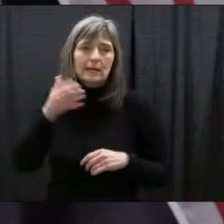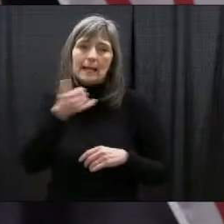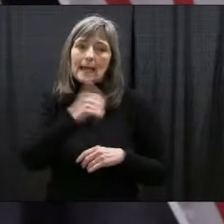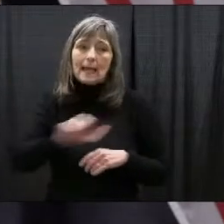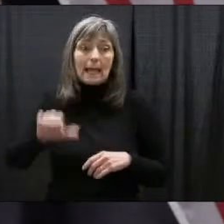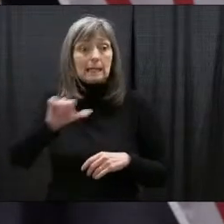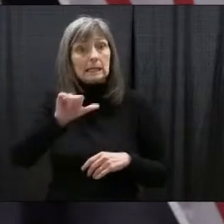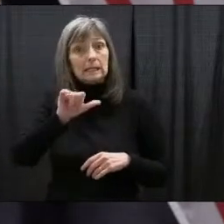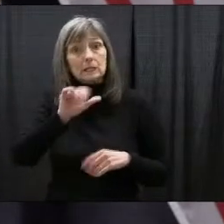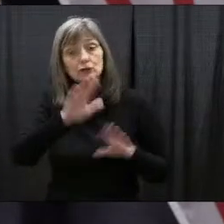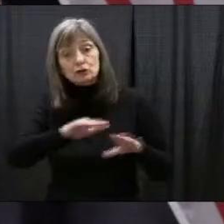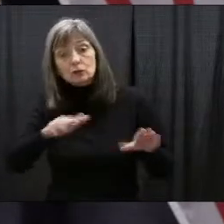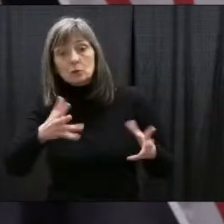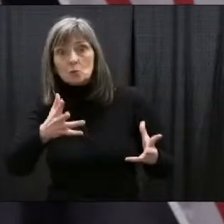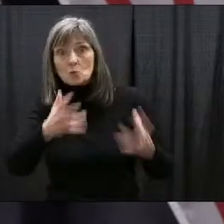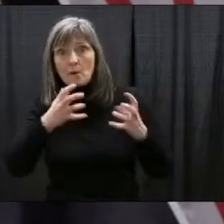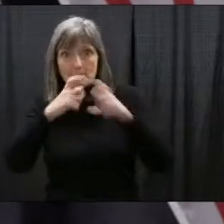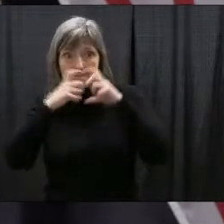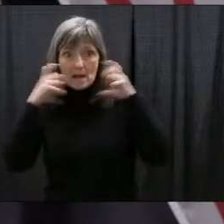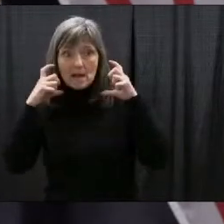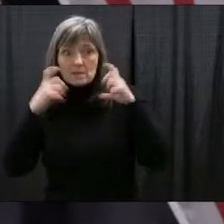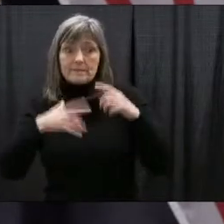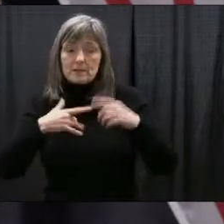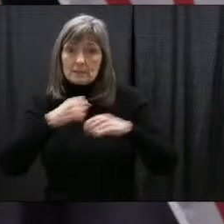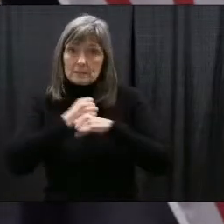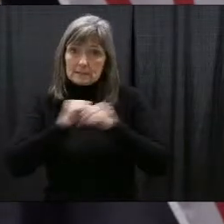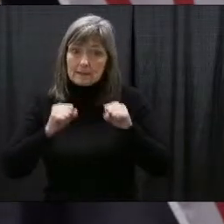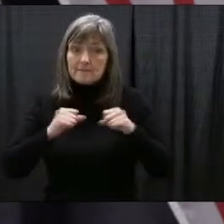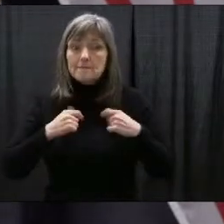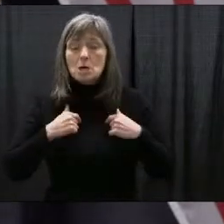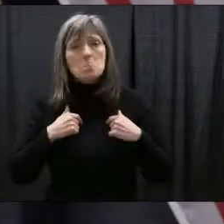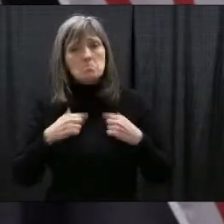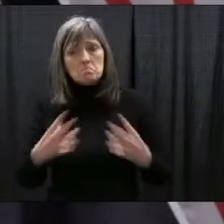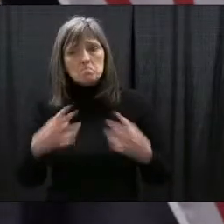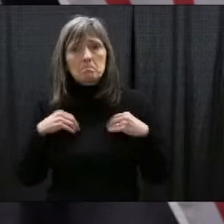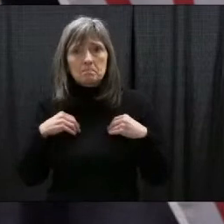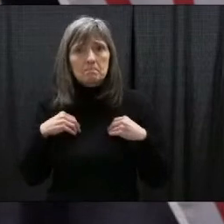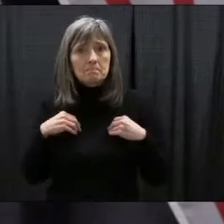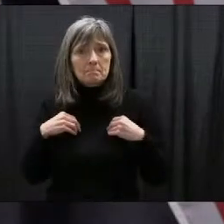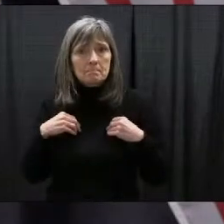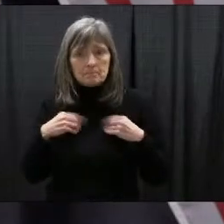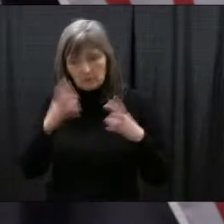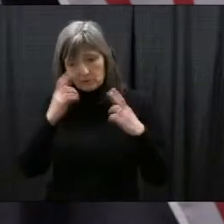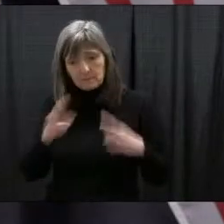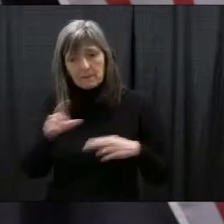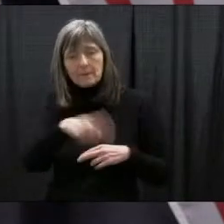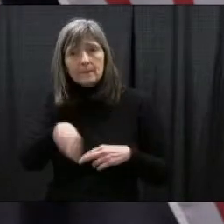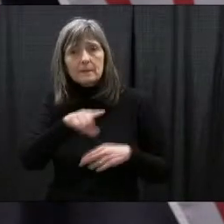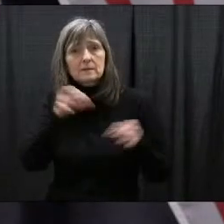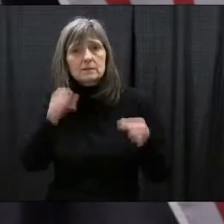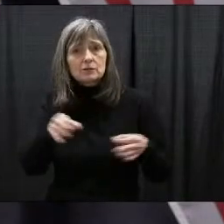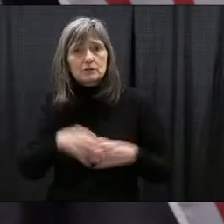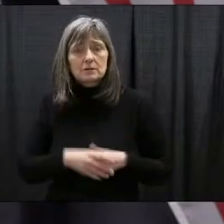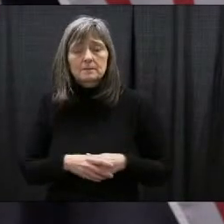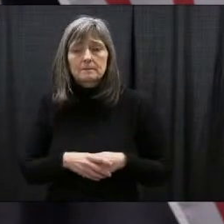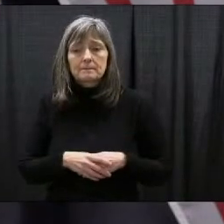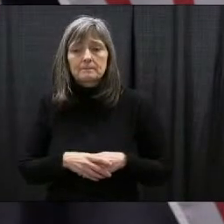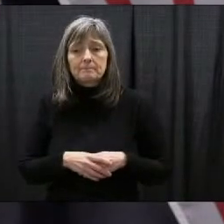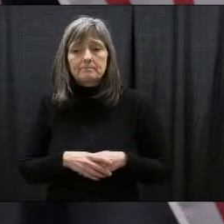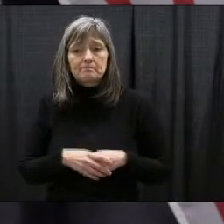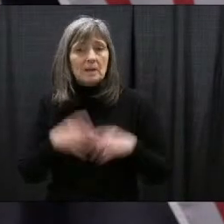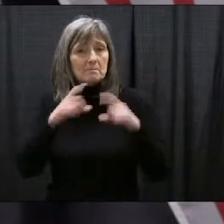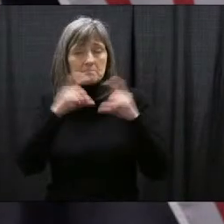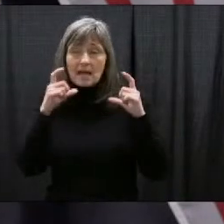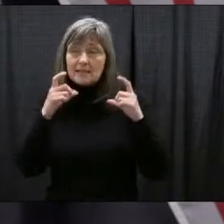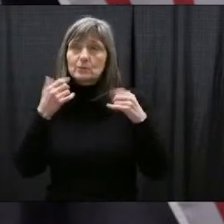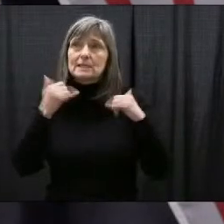who feel like they want to wear masks, that they should be, that should be an accepted thing that they can do, and that, masking will still